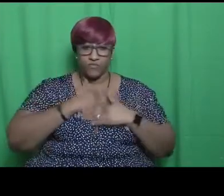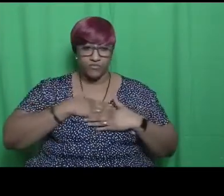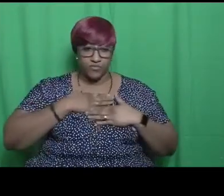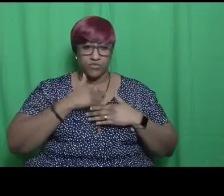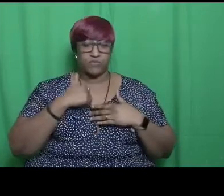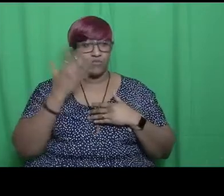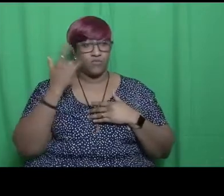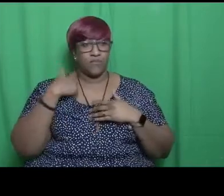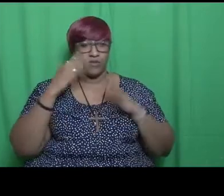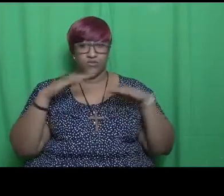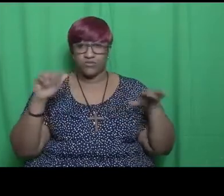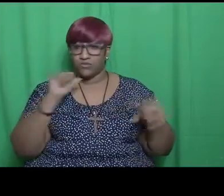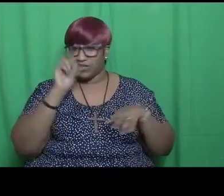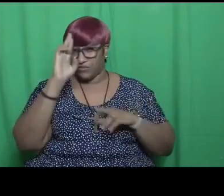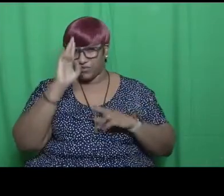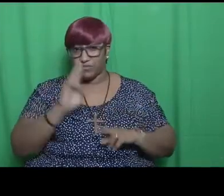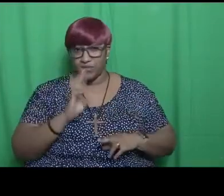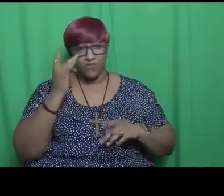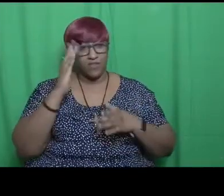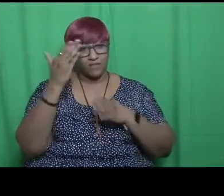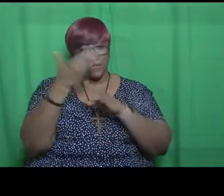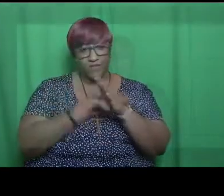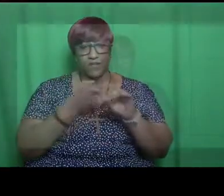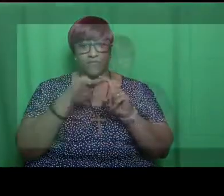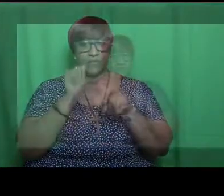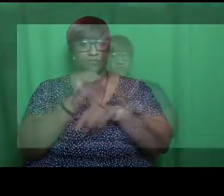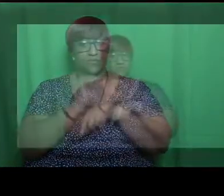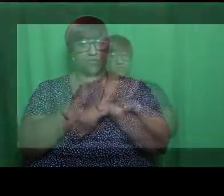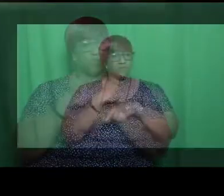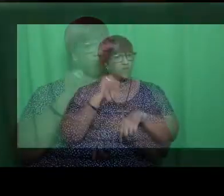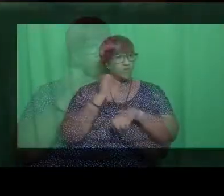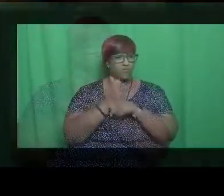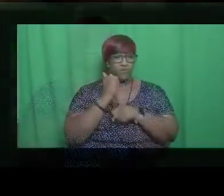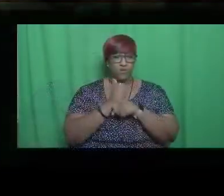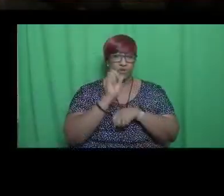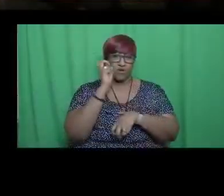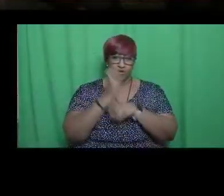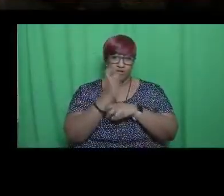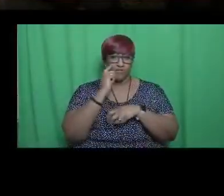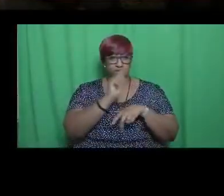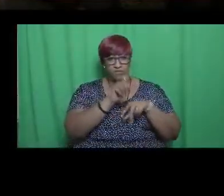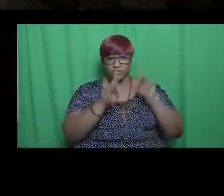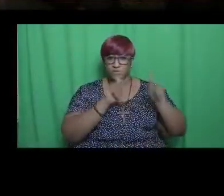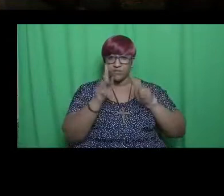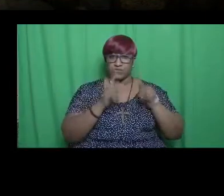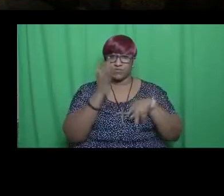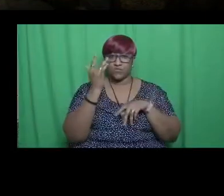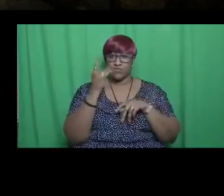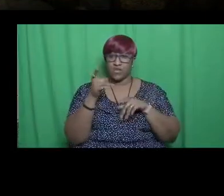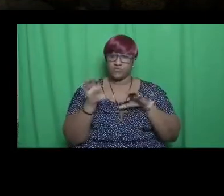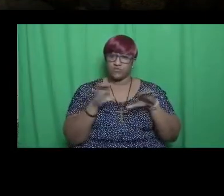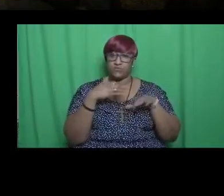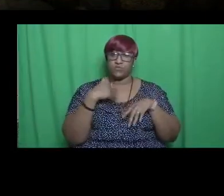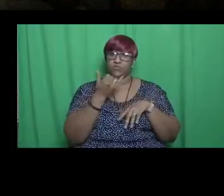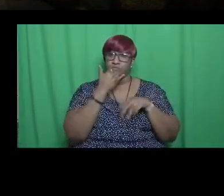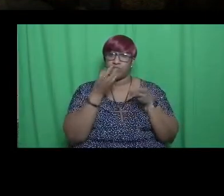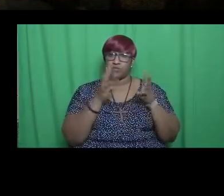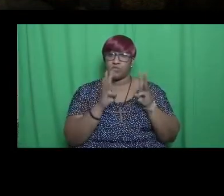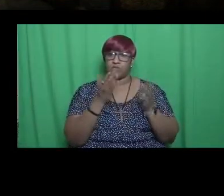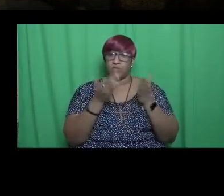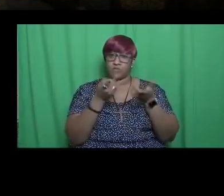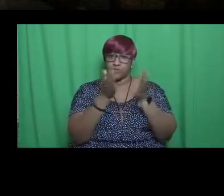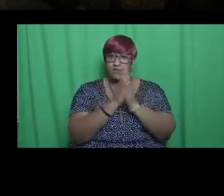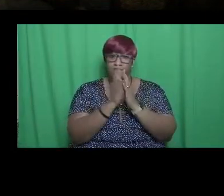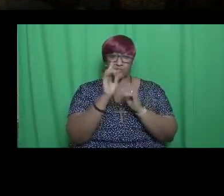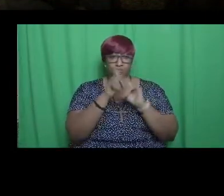children disrespect me? Why did they fire me from that job, hard as I work for those people? Why do people treat me like this? Maybe you're asking why, and